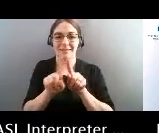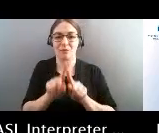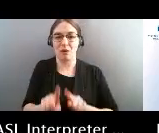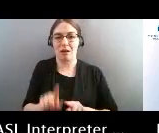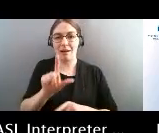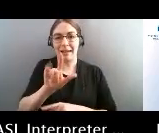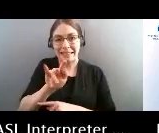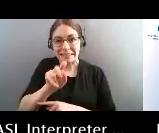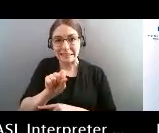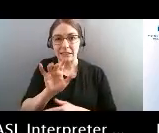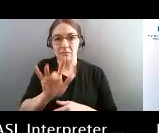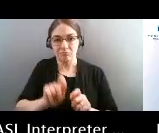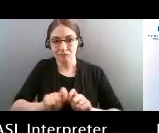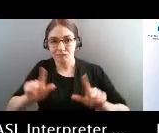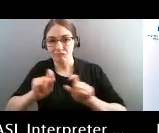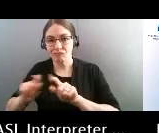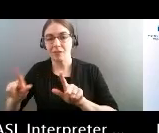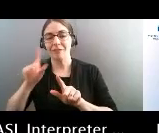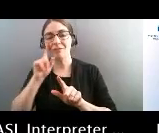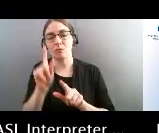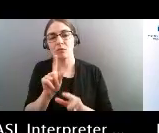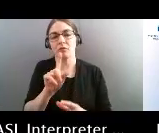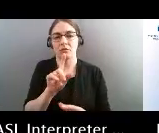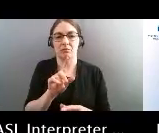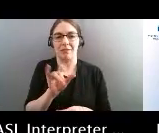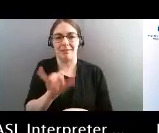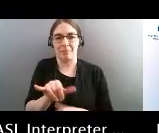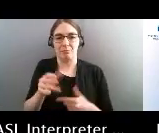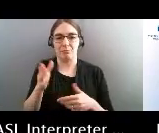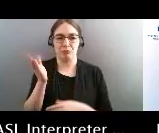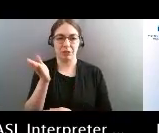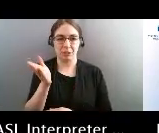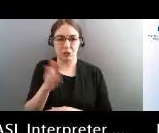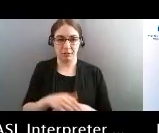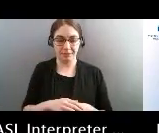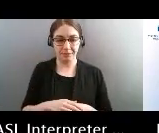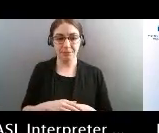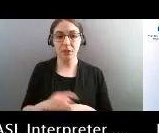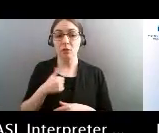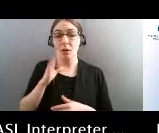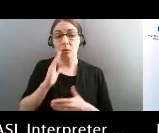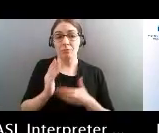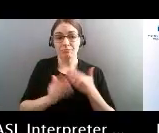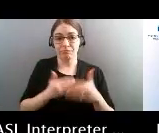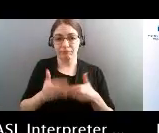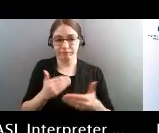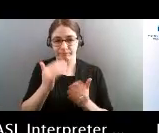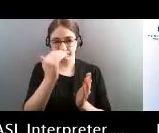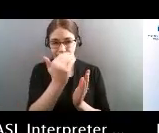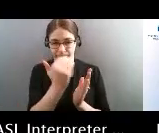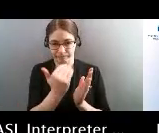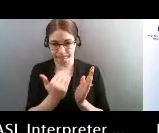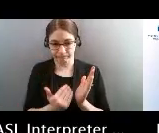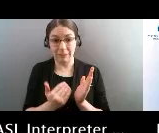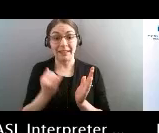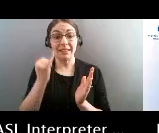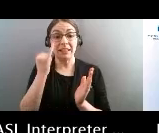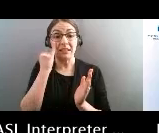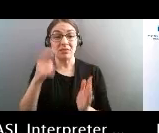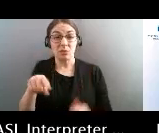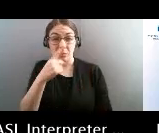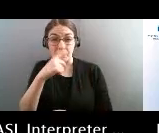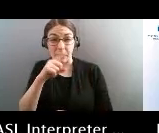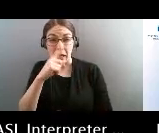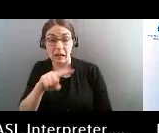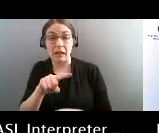in the presentation. And while I running through these logistics, if you don't mind